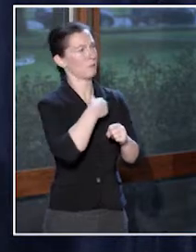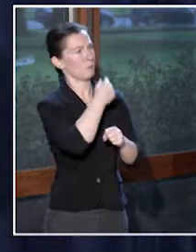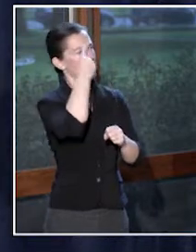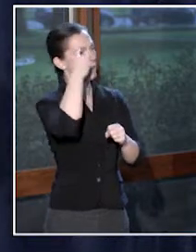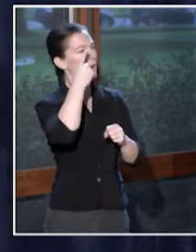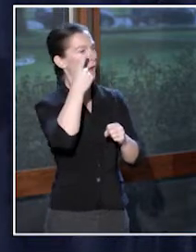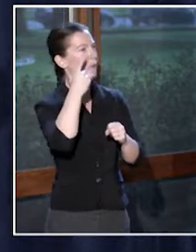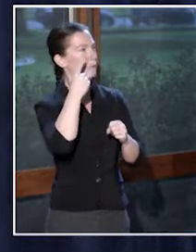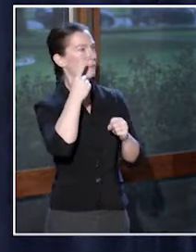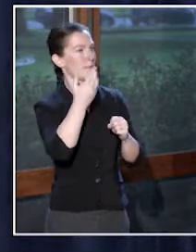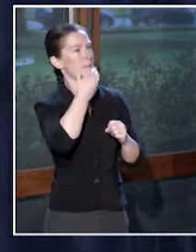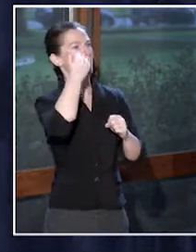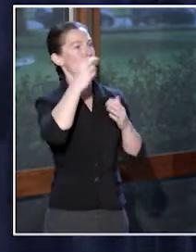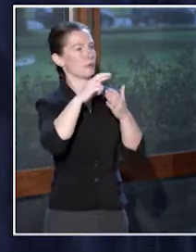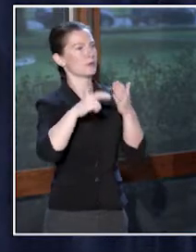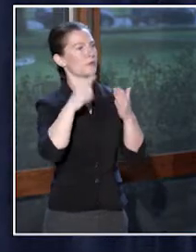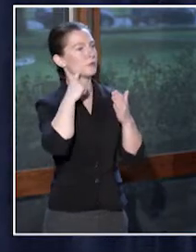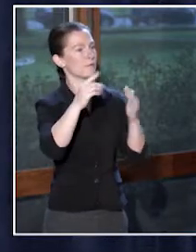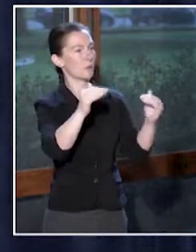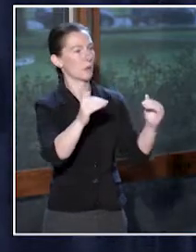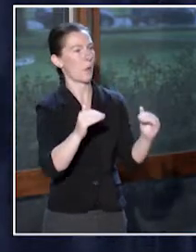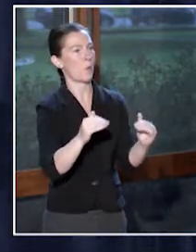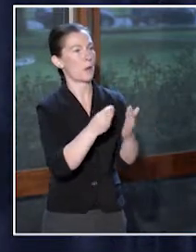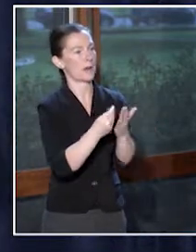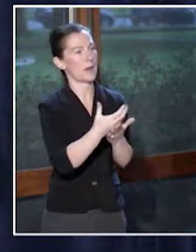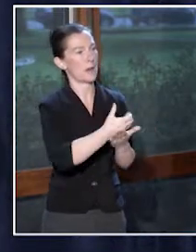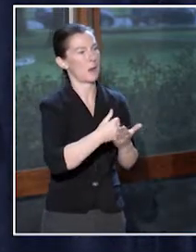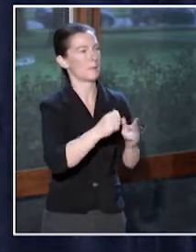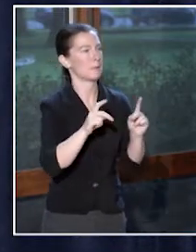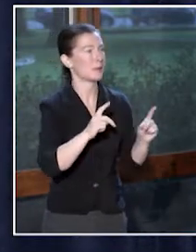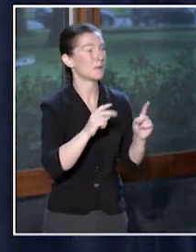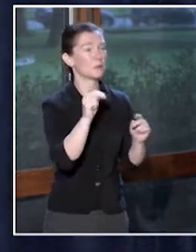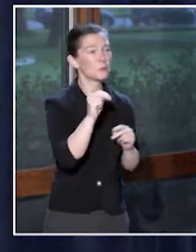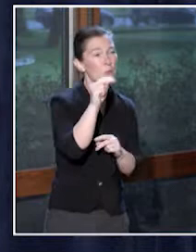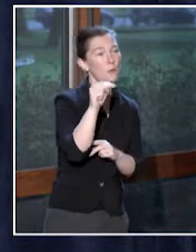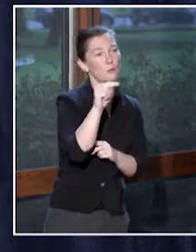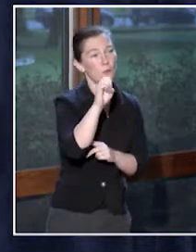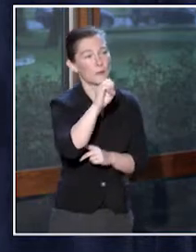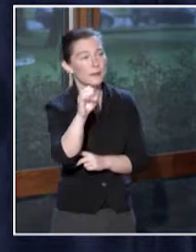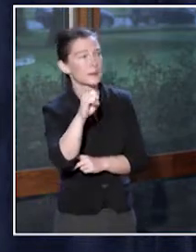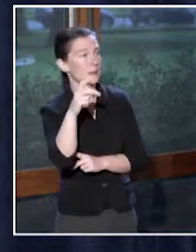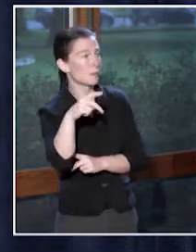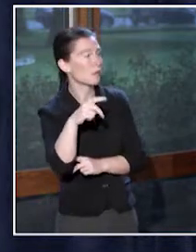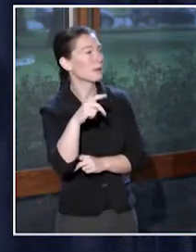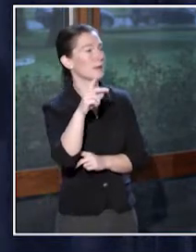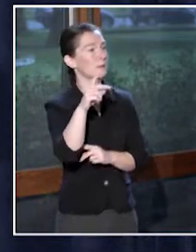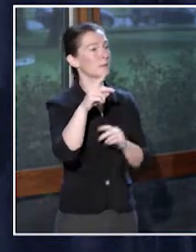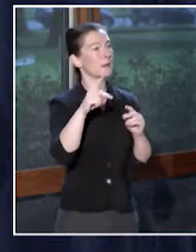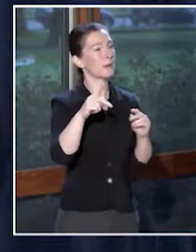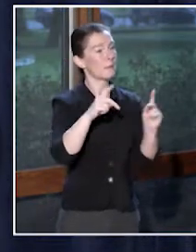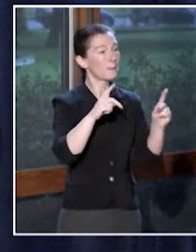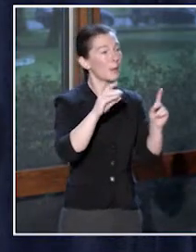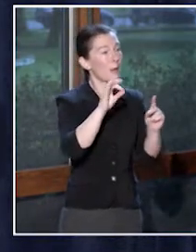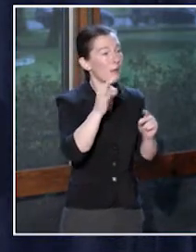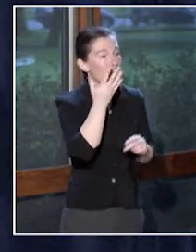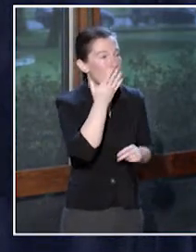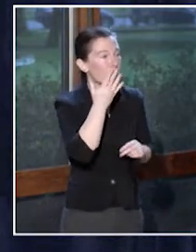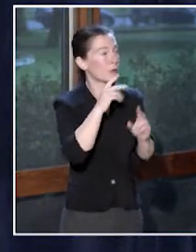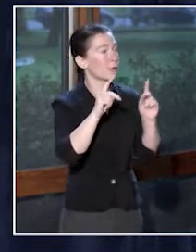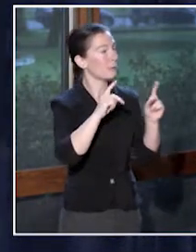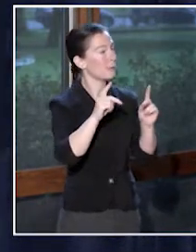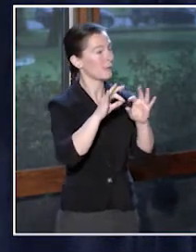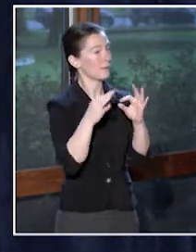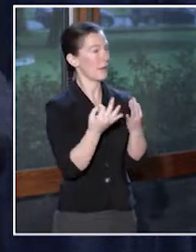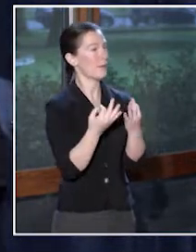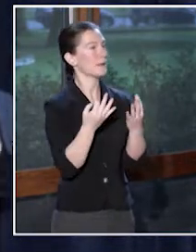incomes, particularly people in North Northeast Portland, people of color, people whose families were originally